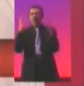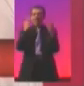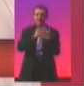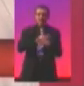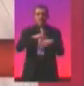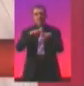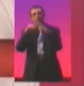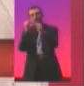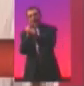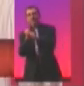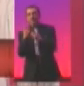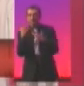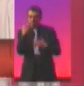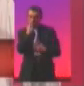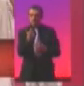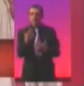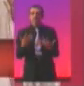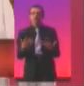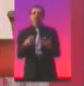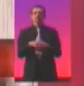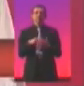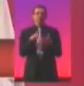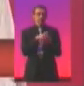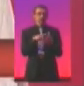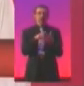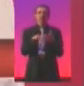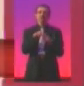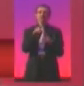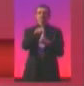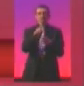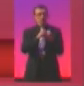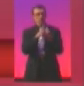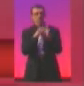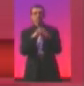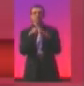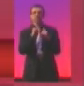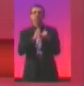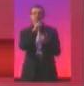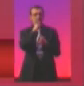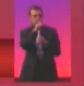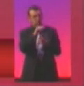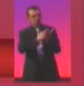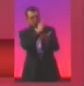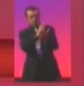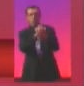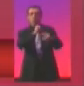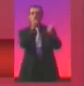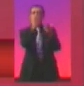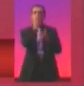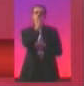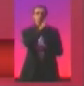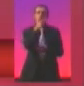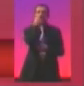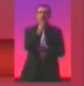and weekends. And Ed Balls has shown how in education we can have guarantees of good schools.